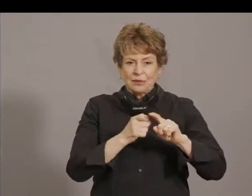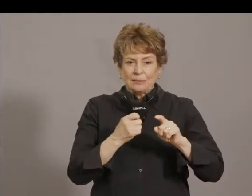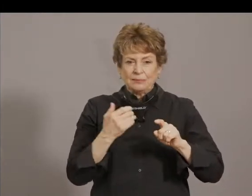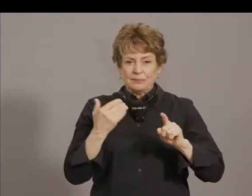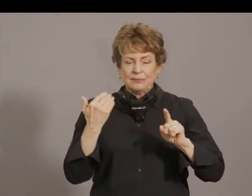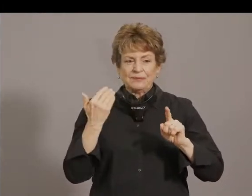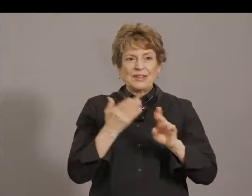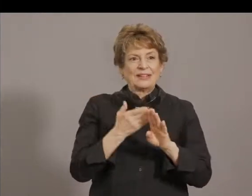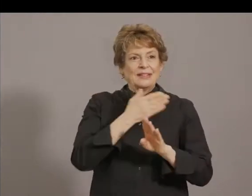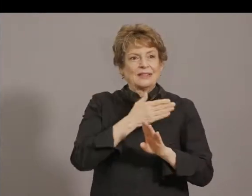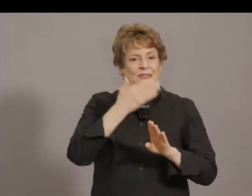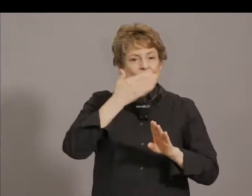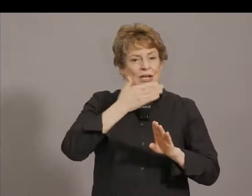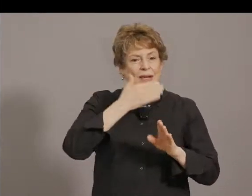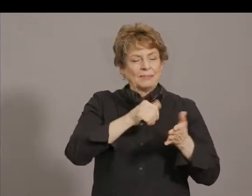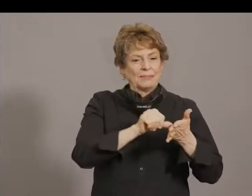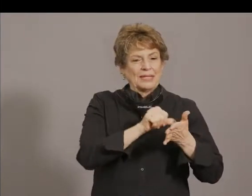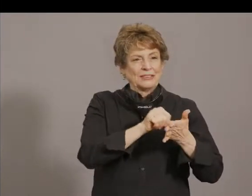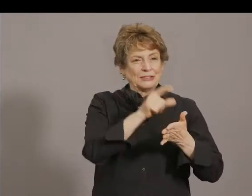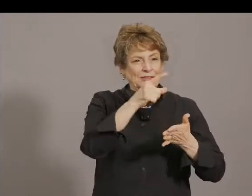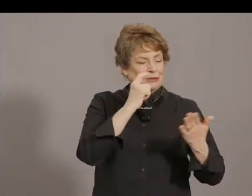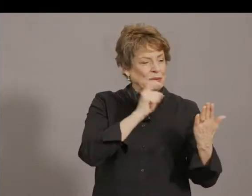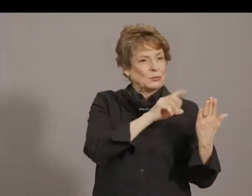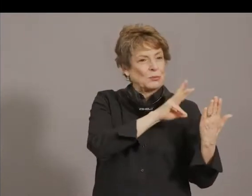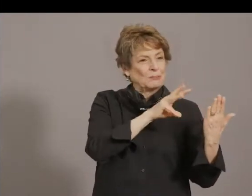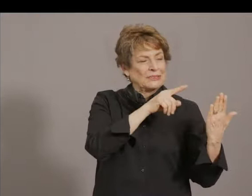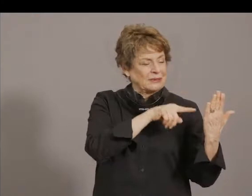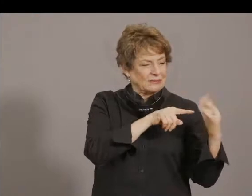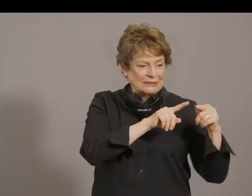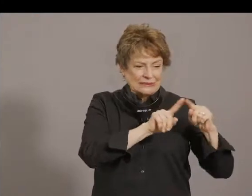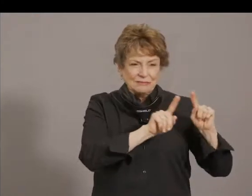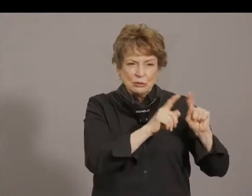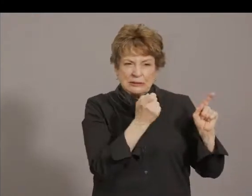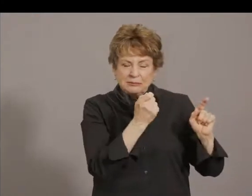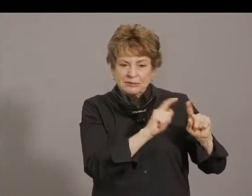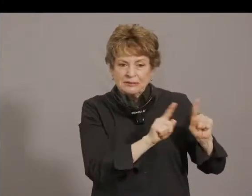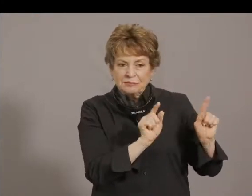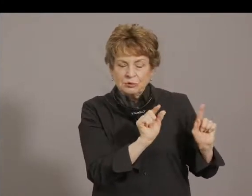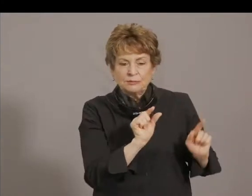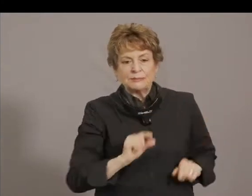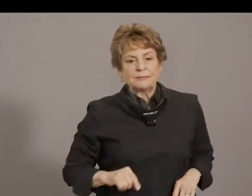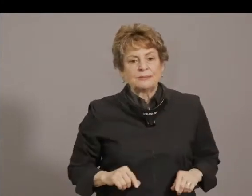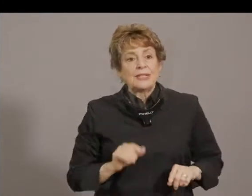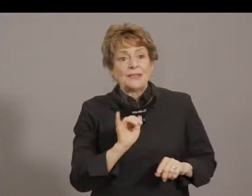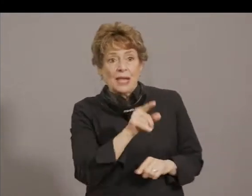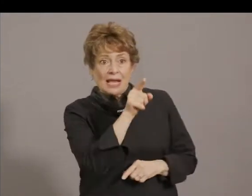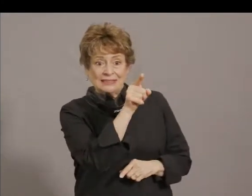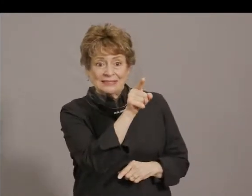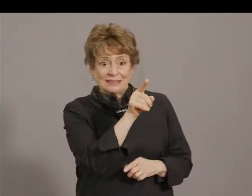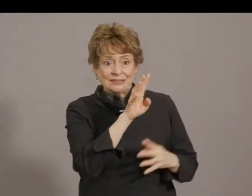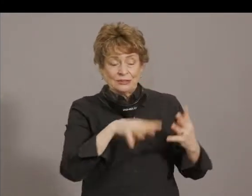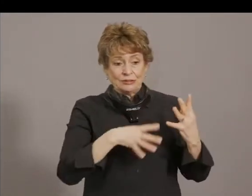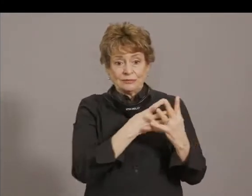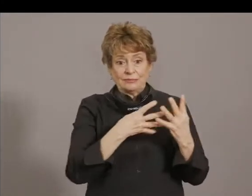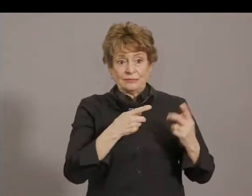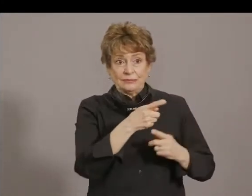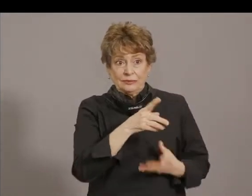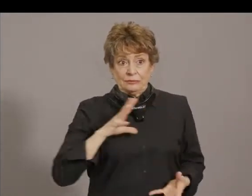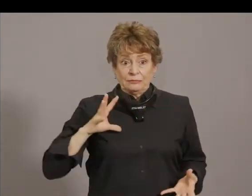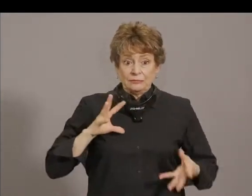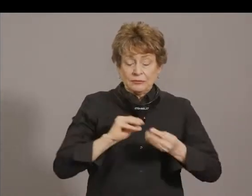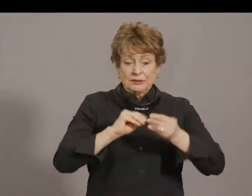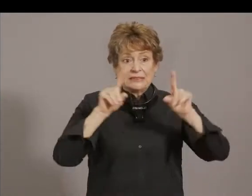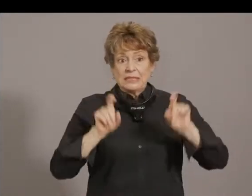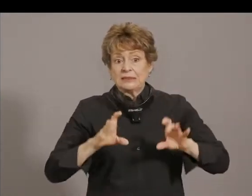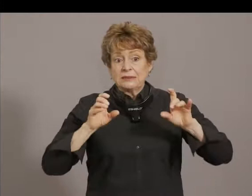testing page on our dashboard. This is the percent positivity using total tests performed. So on